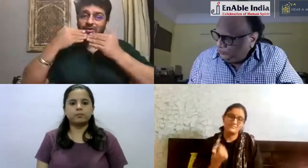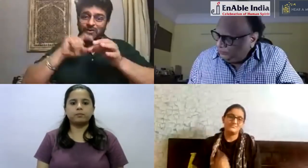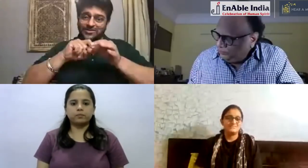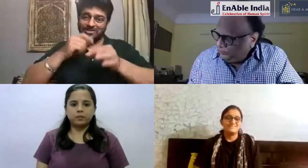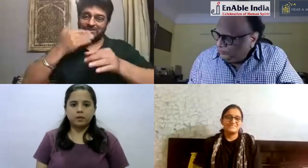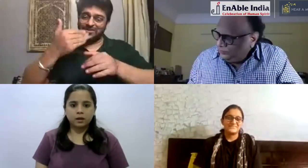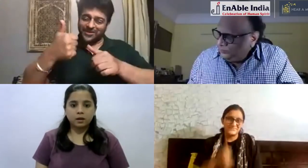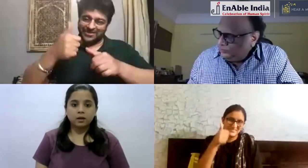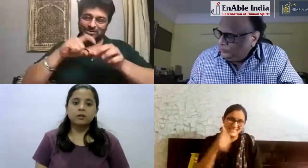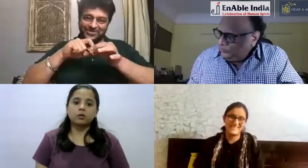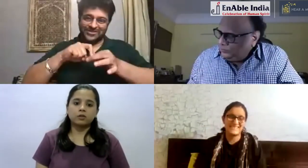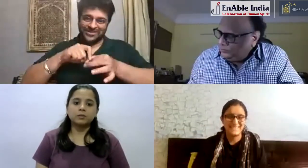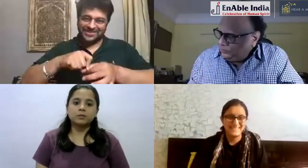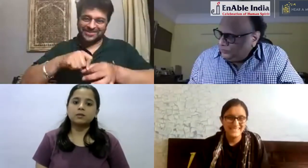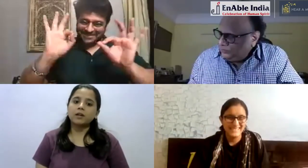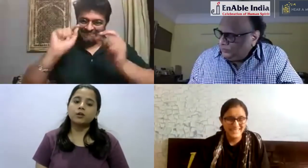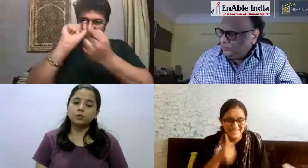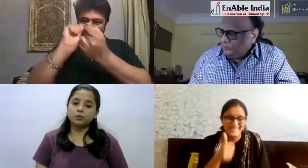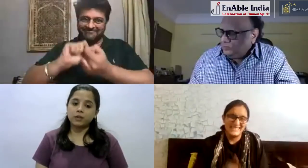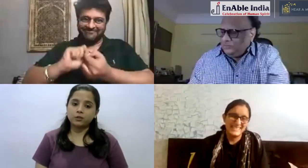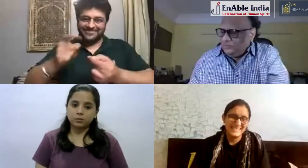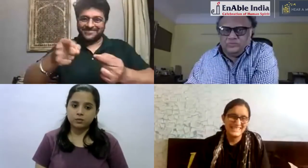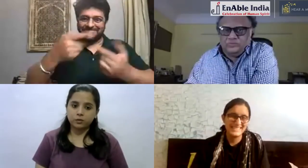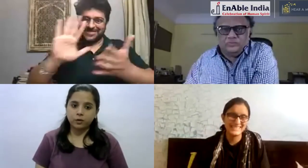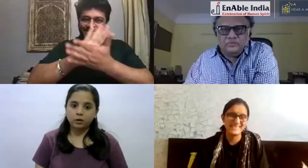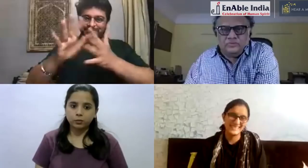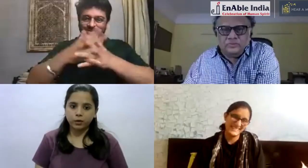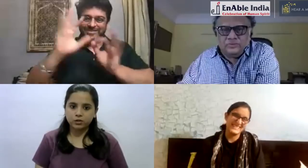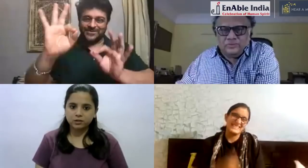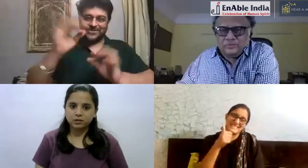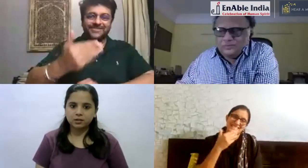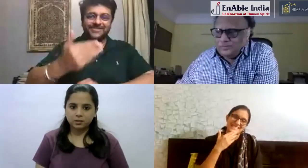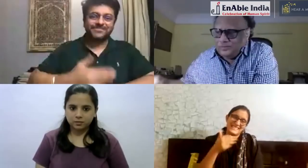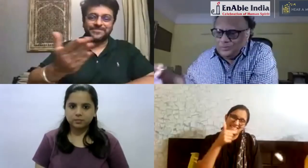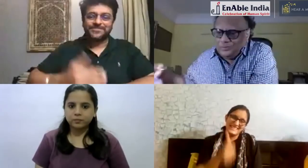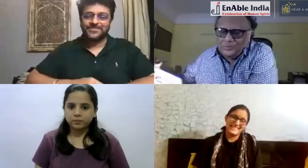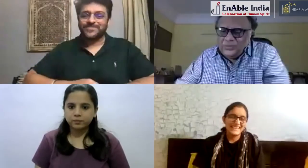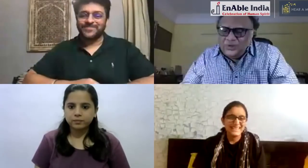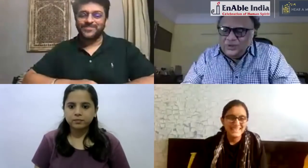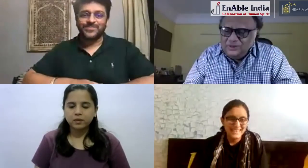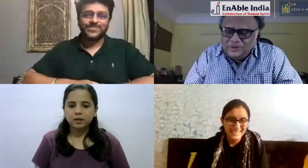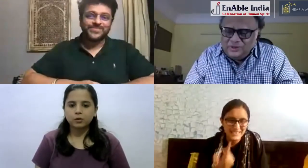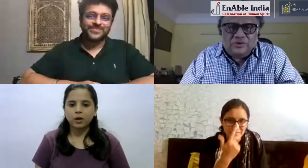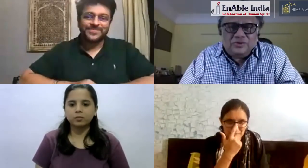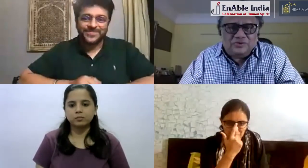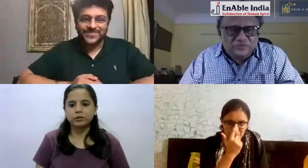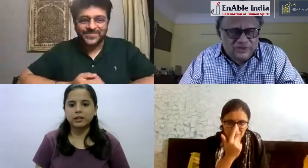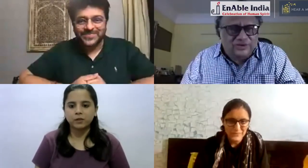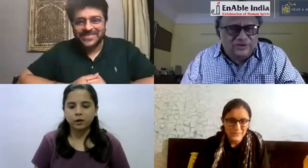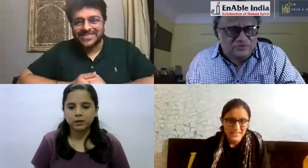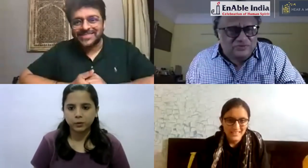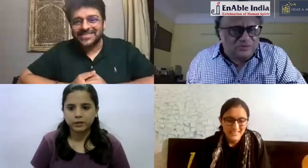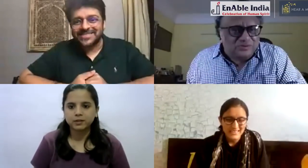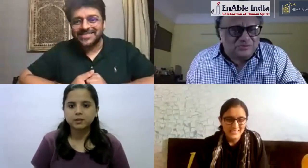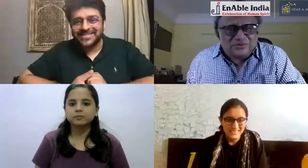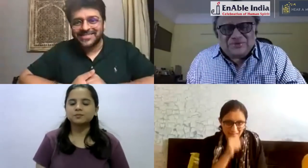oftenly. Dr. Alim Singh, thank you so much for your all the questions. I've Now, mostly covered